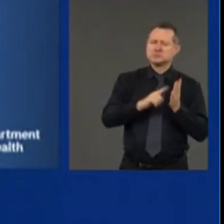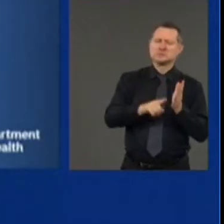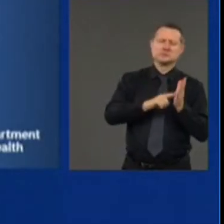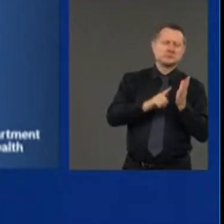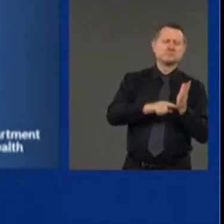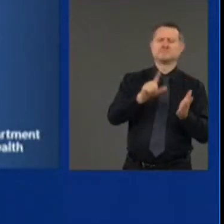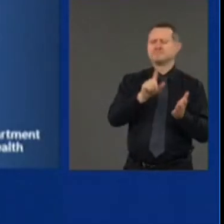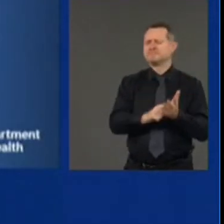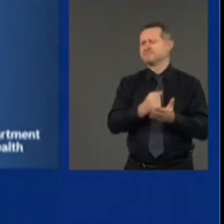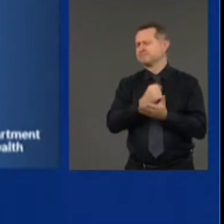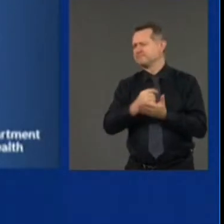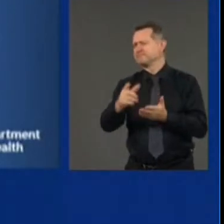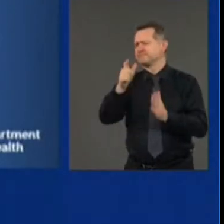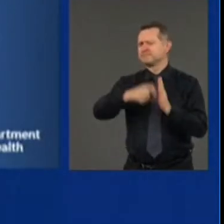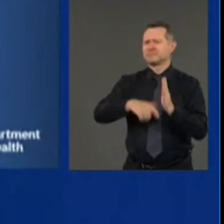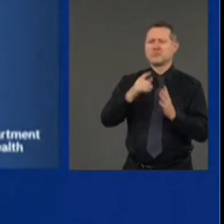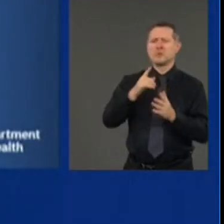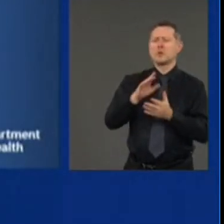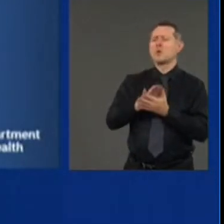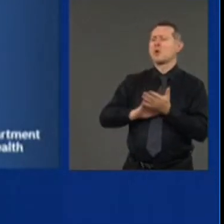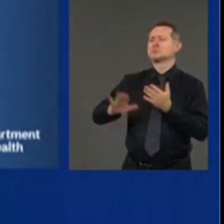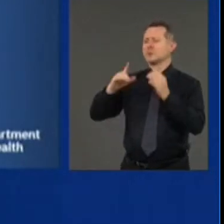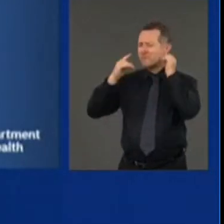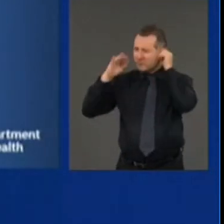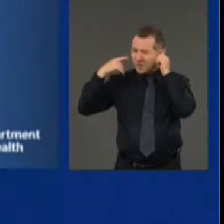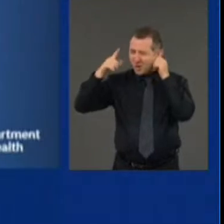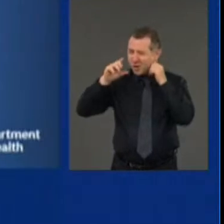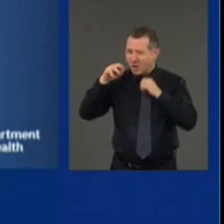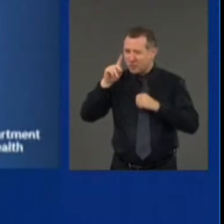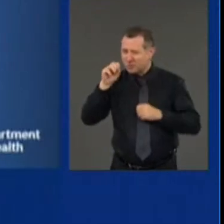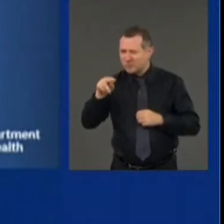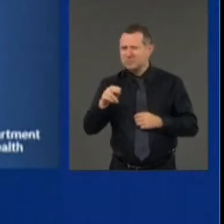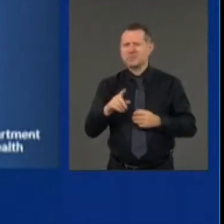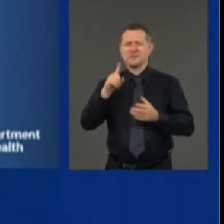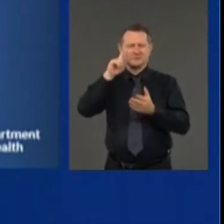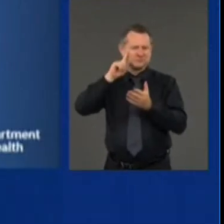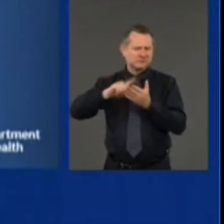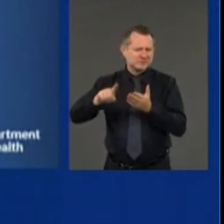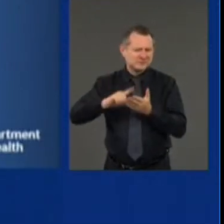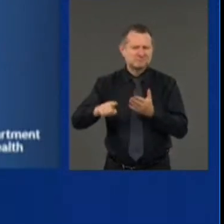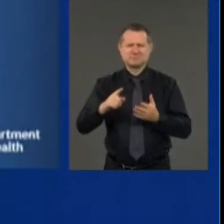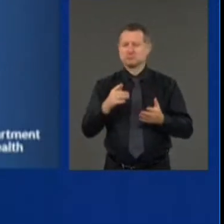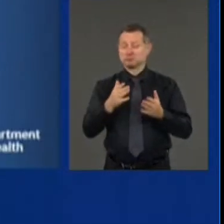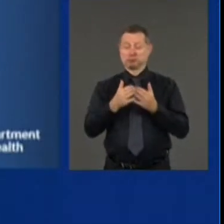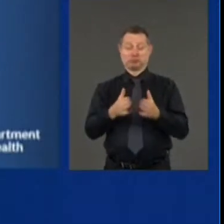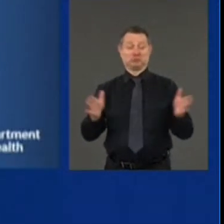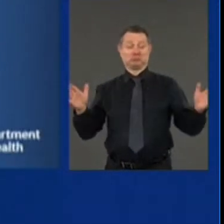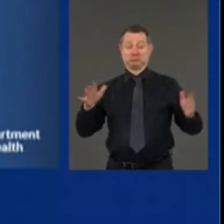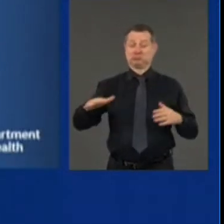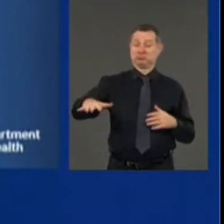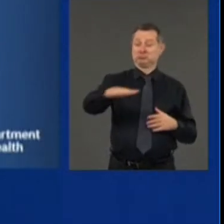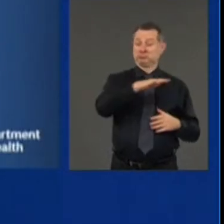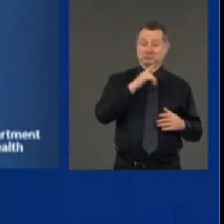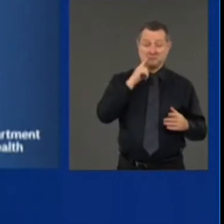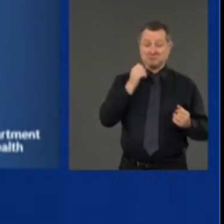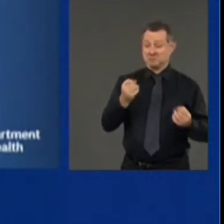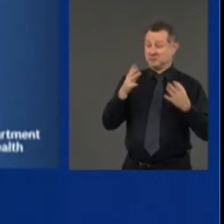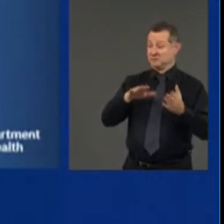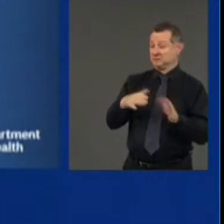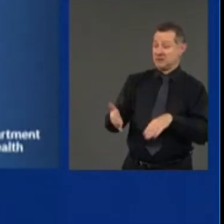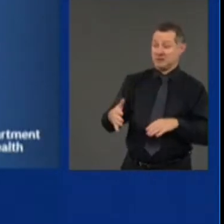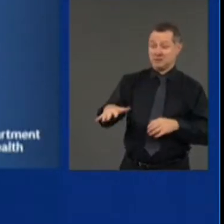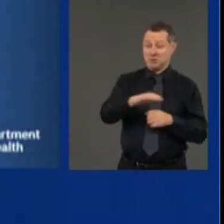London, other prestigious research institutions have shown that among people in the general population who died from COVID, the